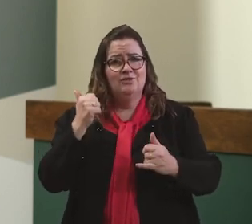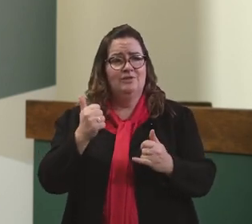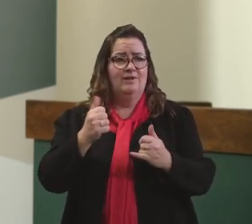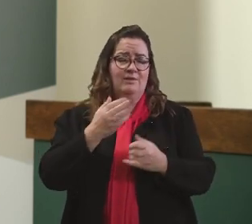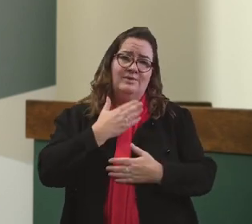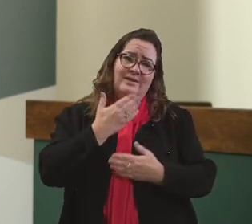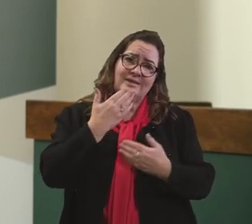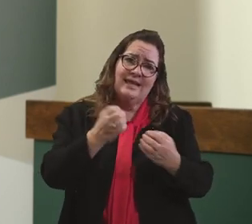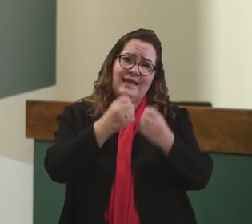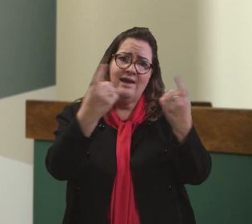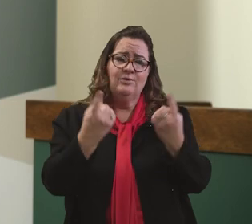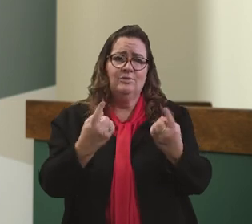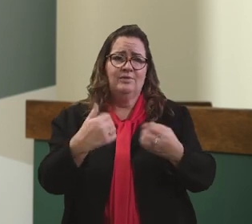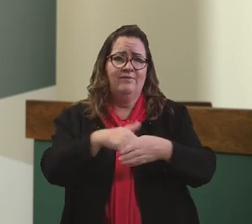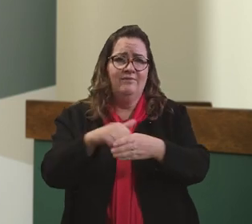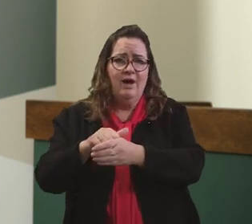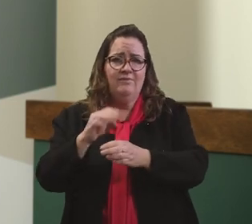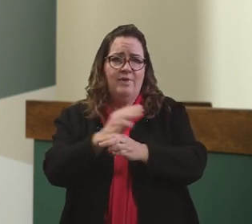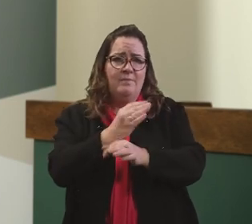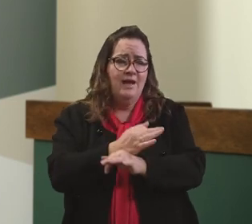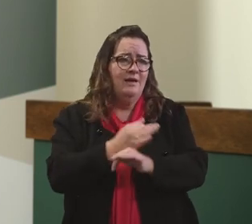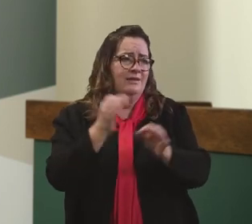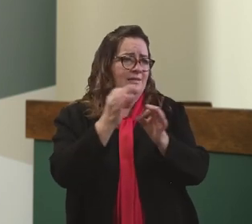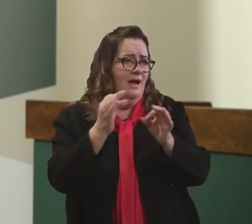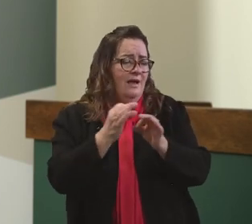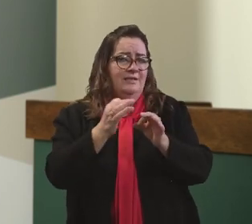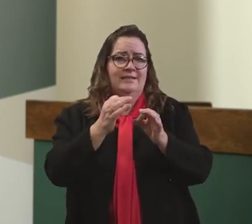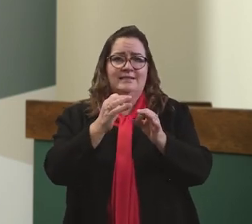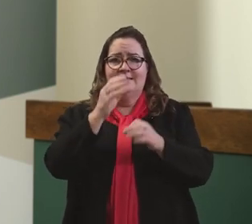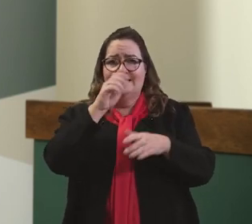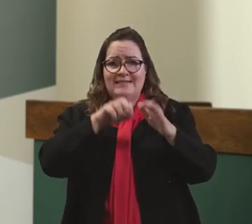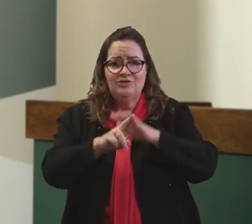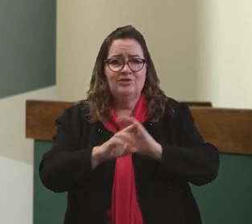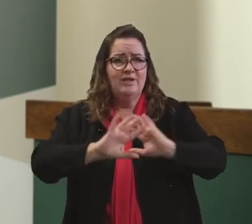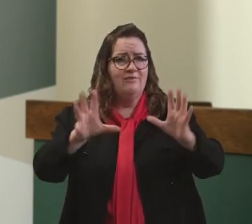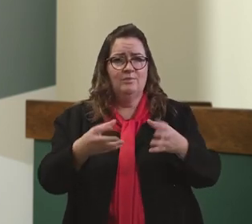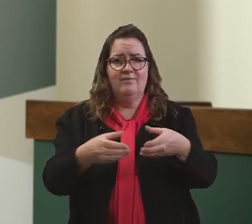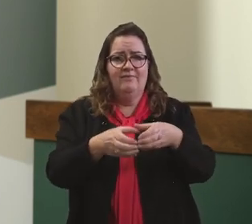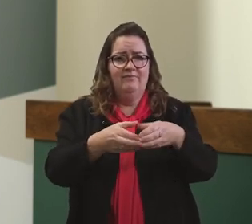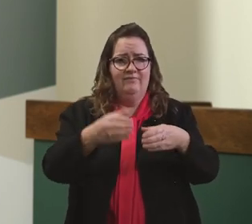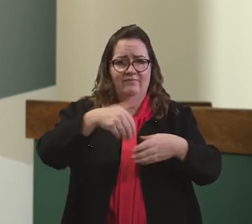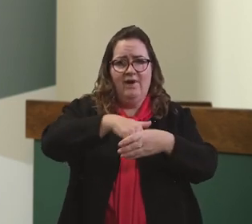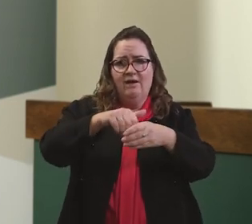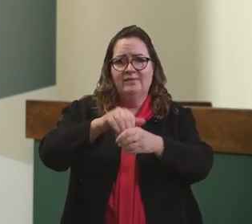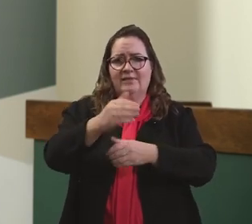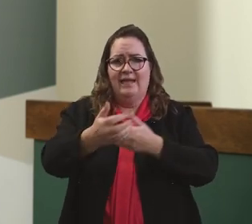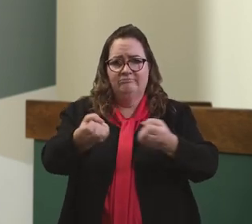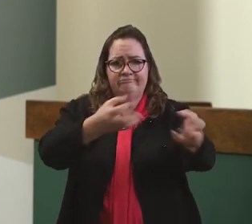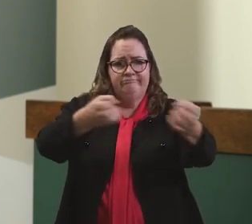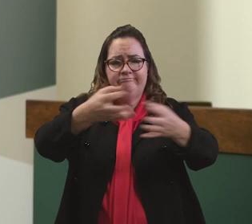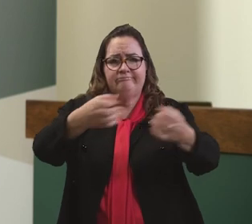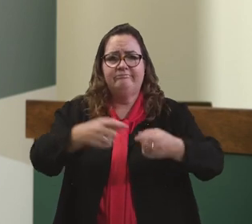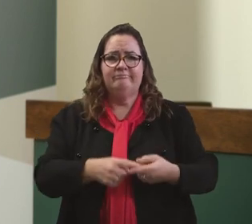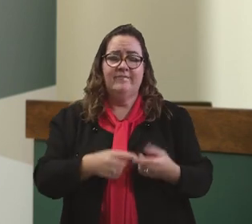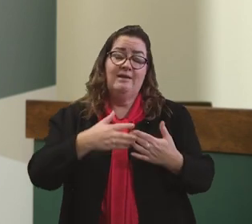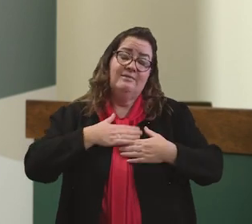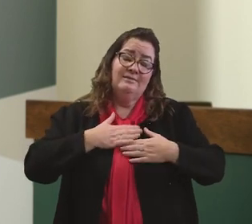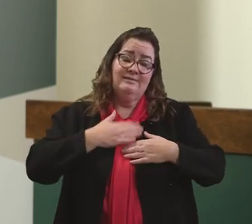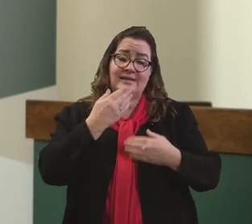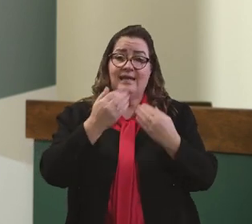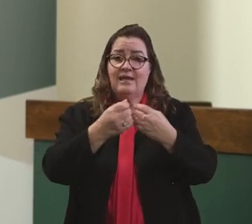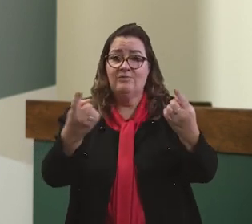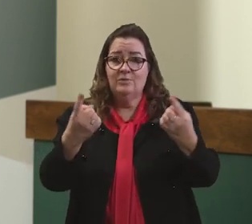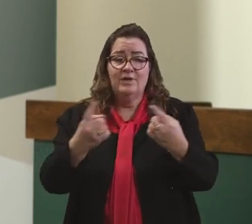their insights, but also for all their parents, teachers, guardians, and the National Participation Office for their input. And I'd also like to thank all the